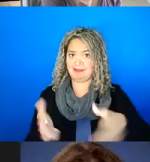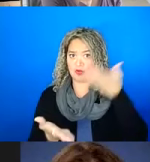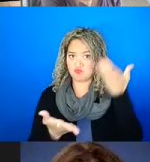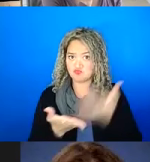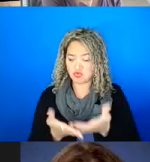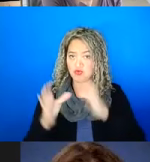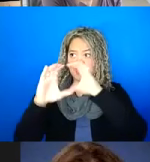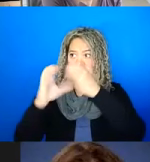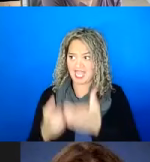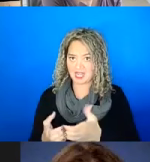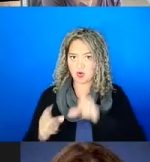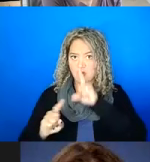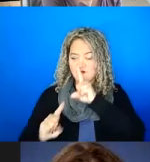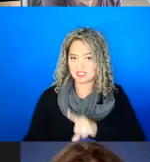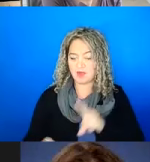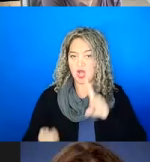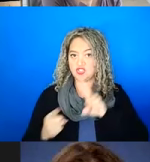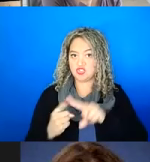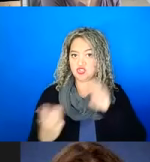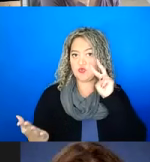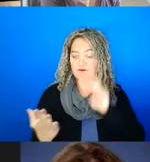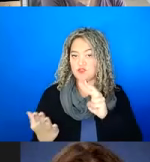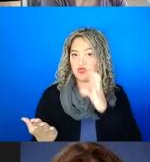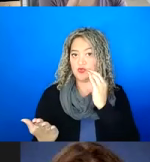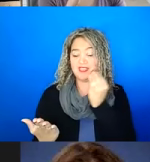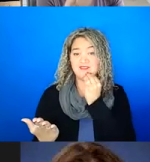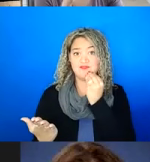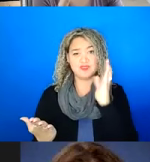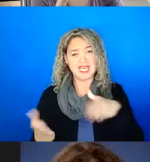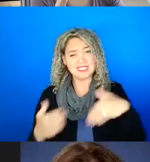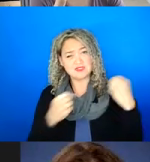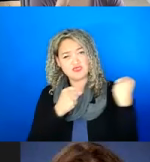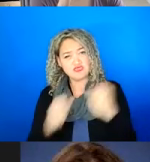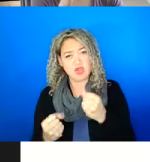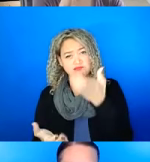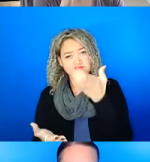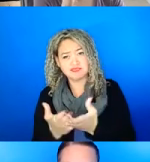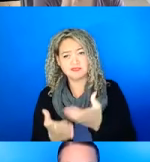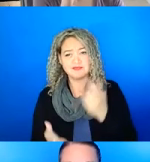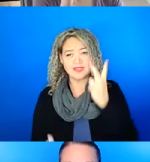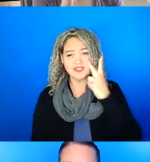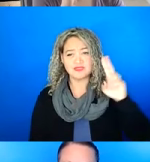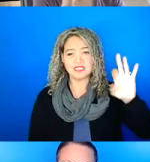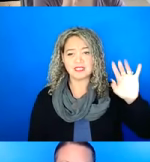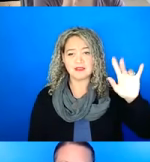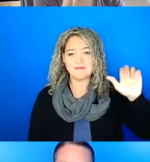categorical response to viewing foods that's as strong as anything we see in the fusiform.